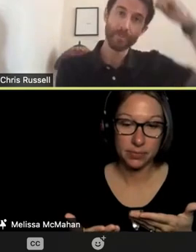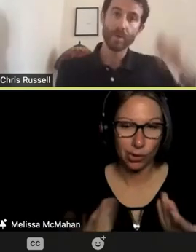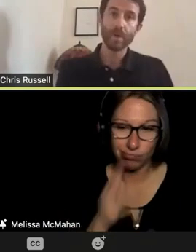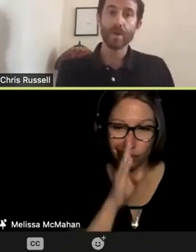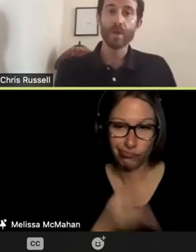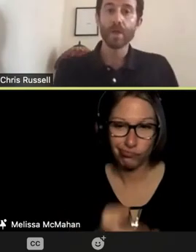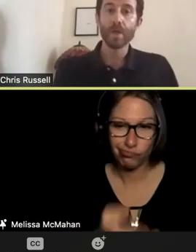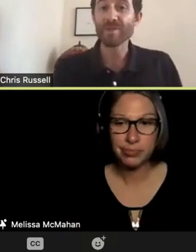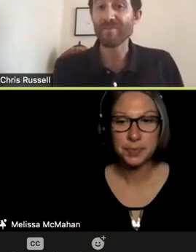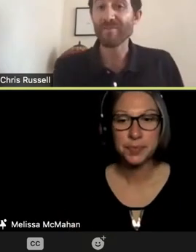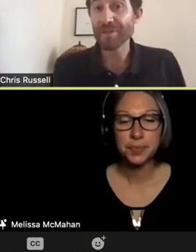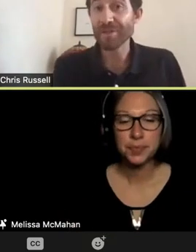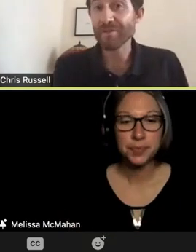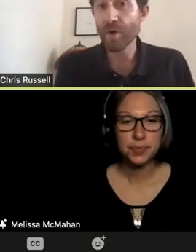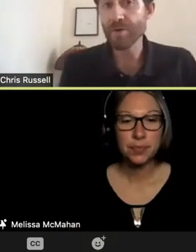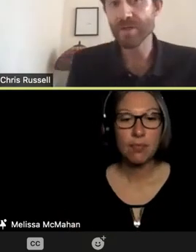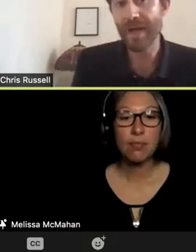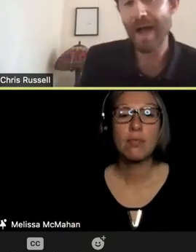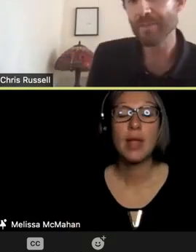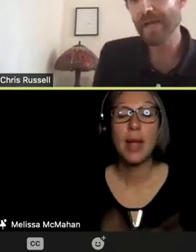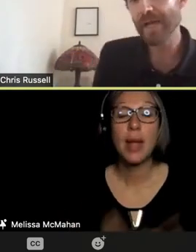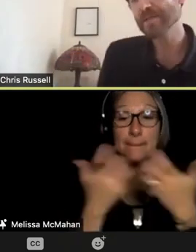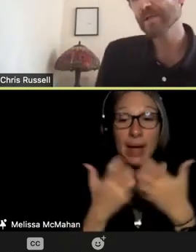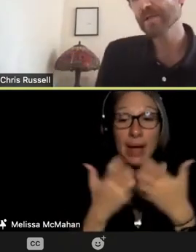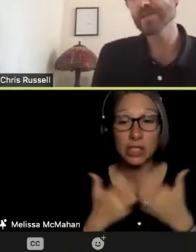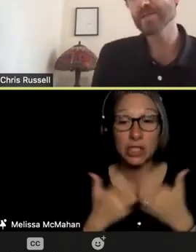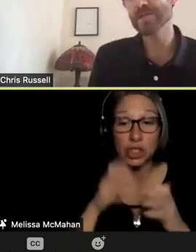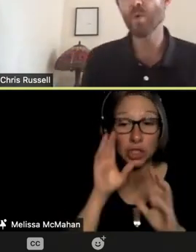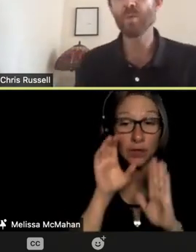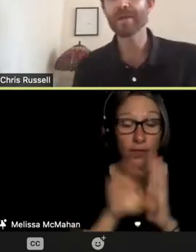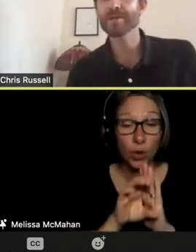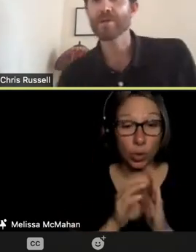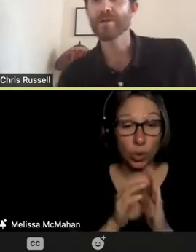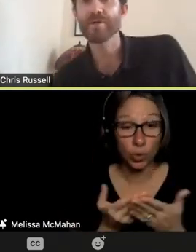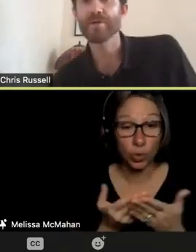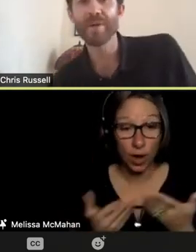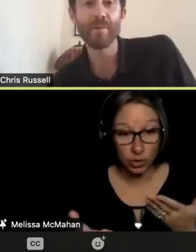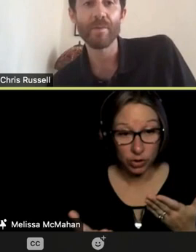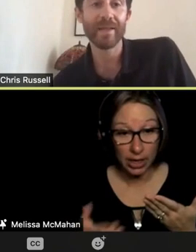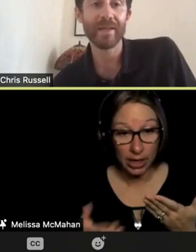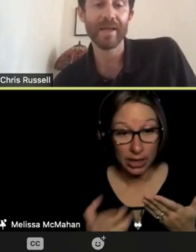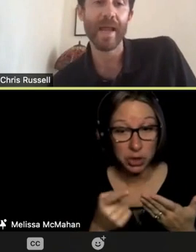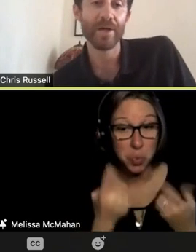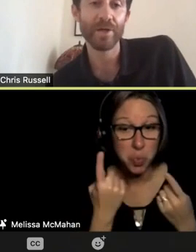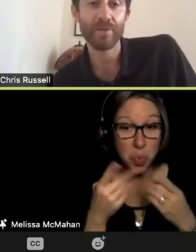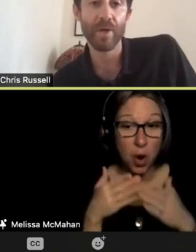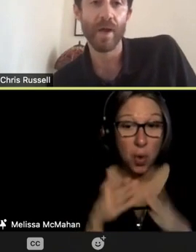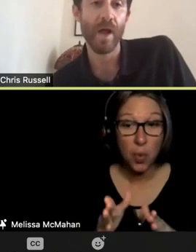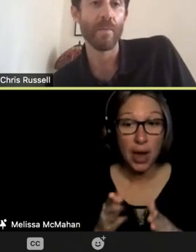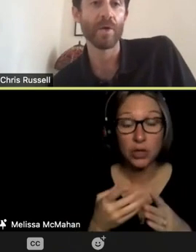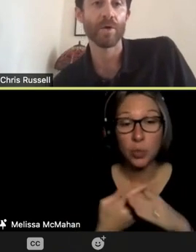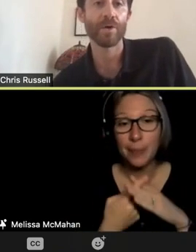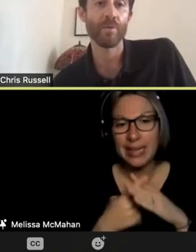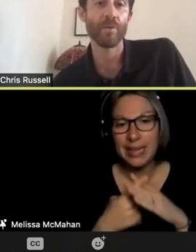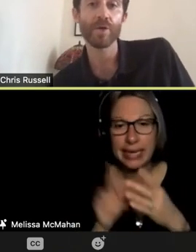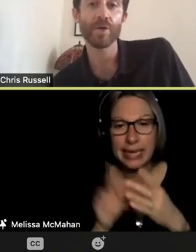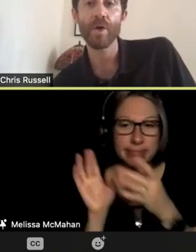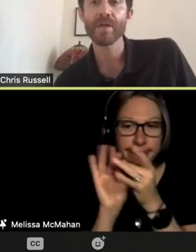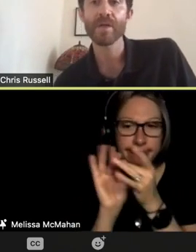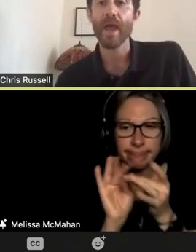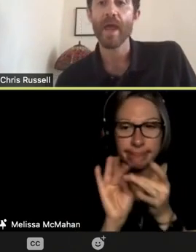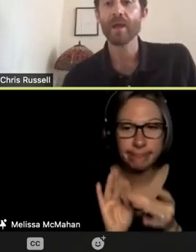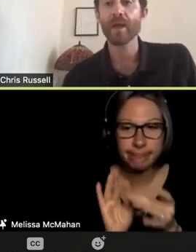straightforward. In terms of matching photos to objects, this is one way to start to begin to make the connection in order